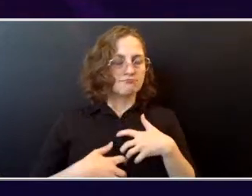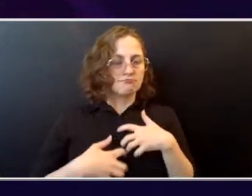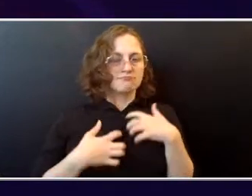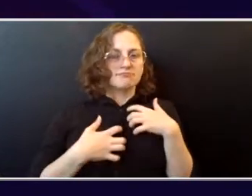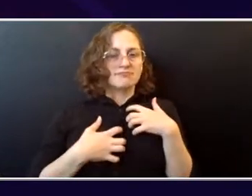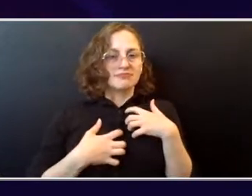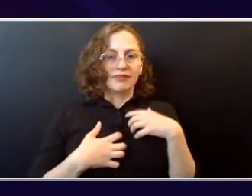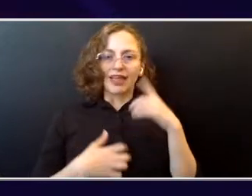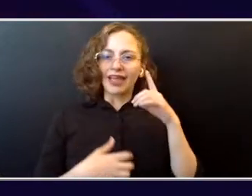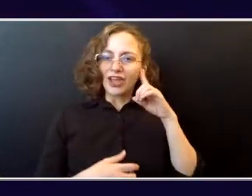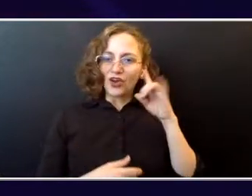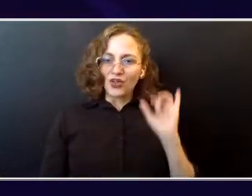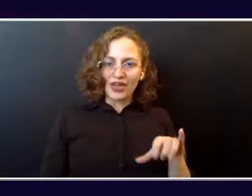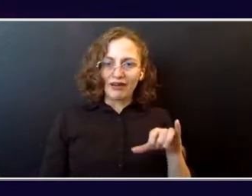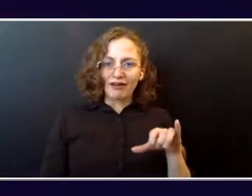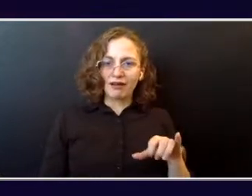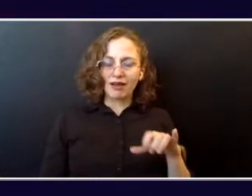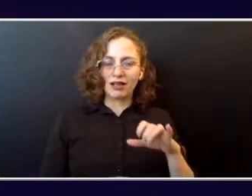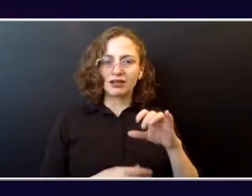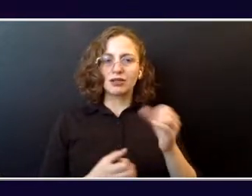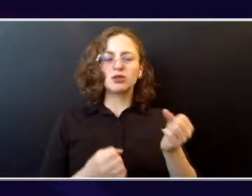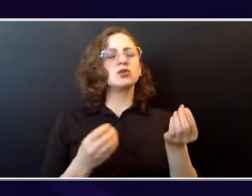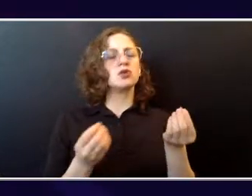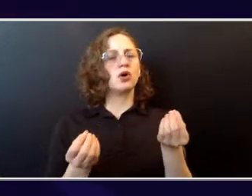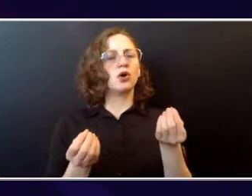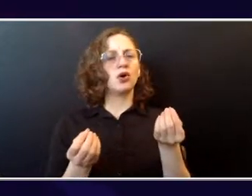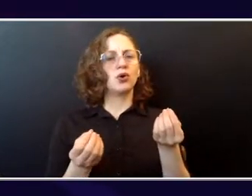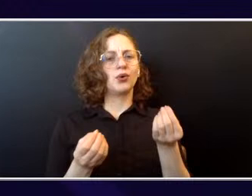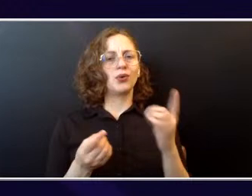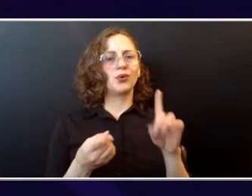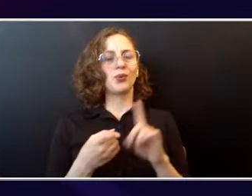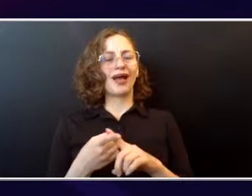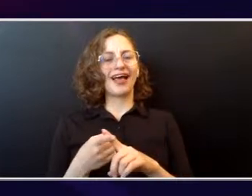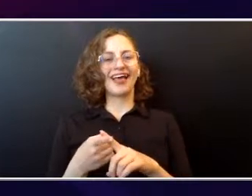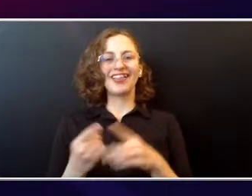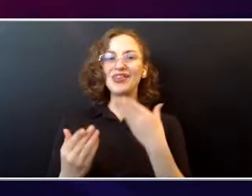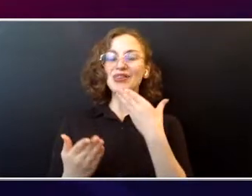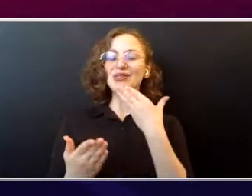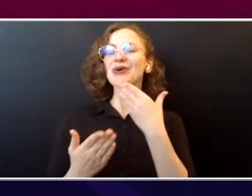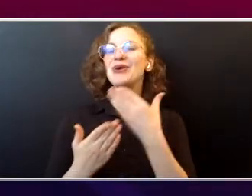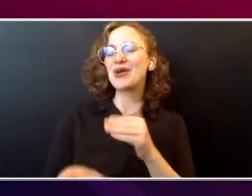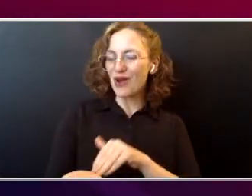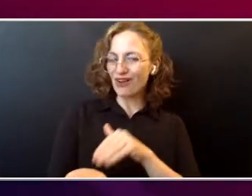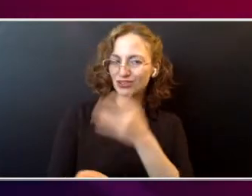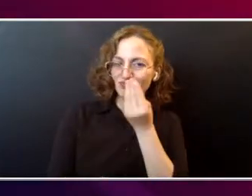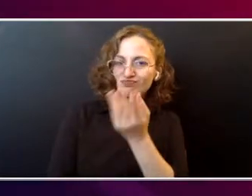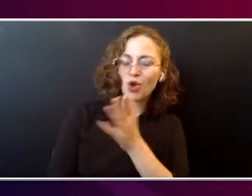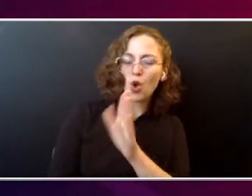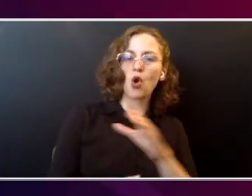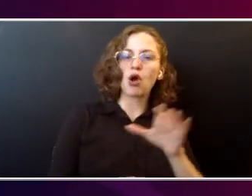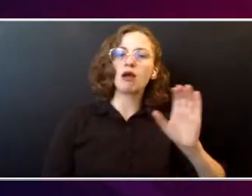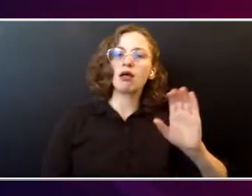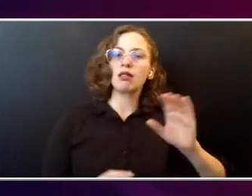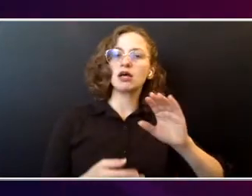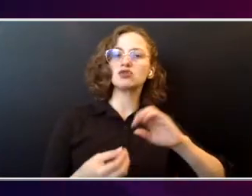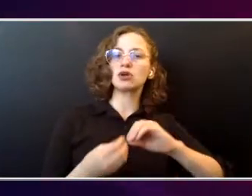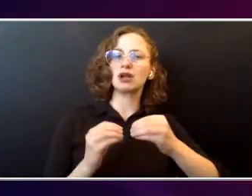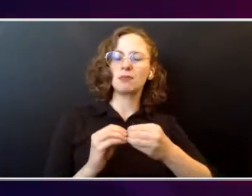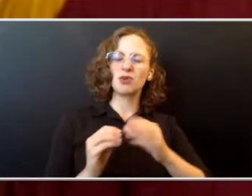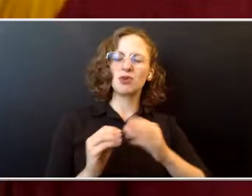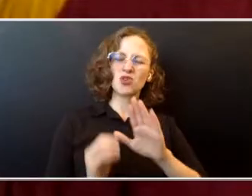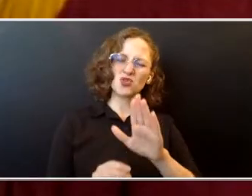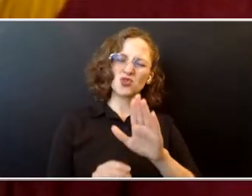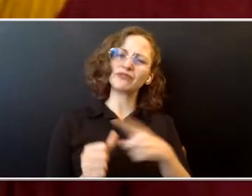realized and were told by the good doctor what her cholesterol was at, what was your first reaction?